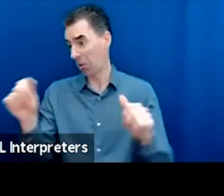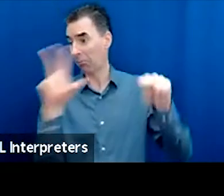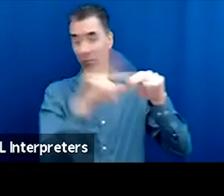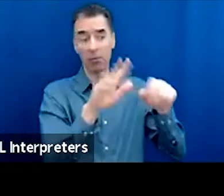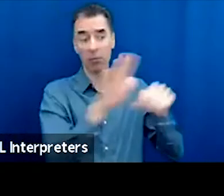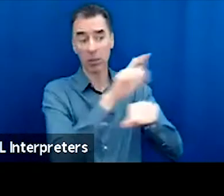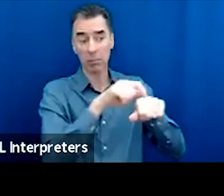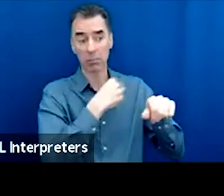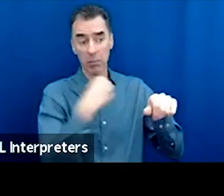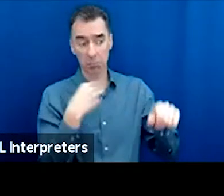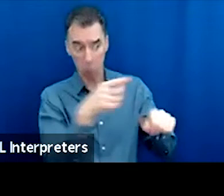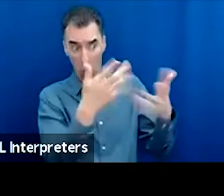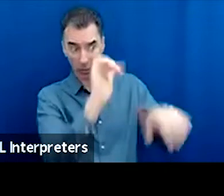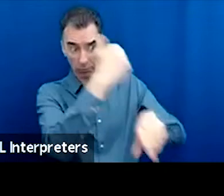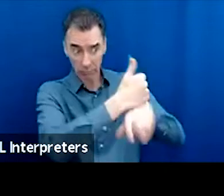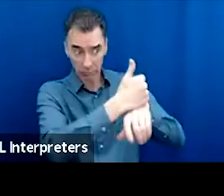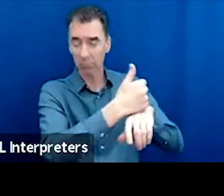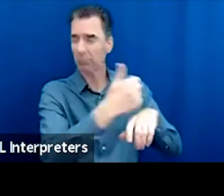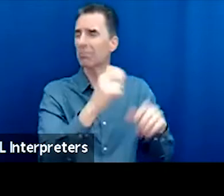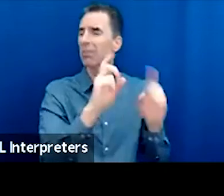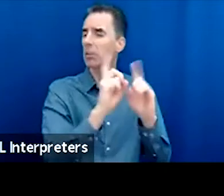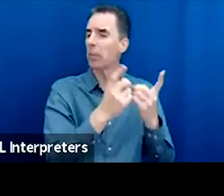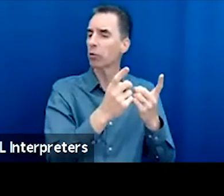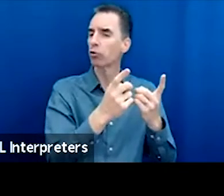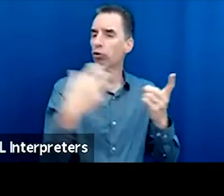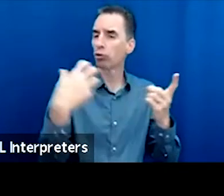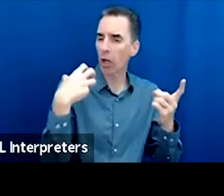perhaps department chairs or somebody in the division